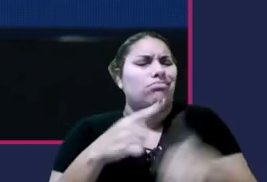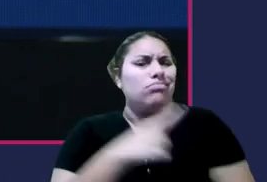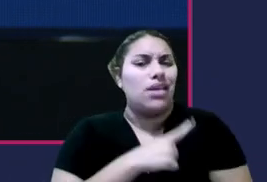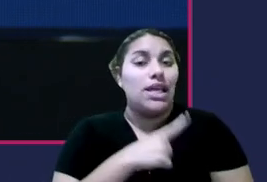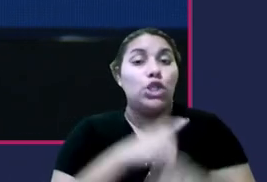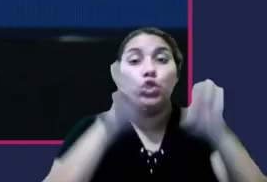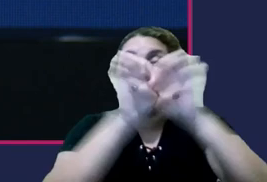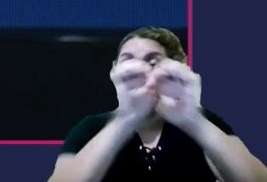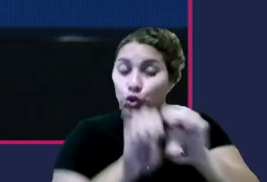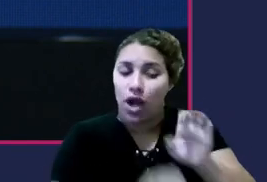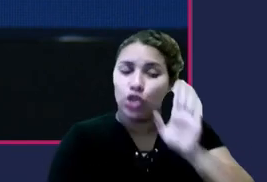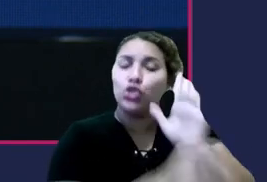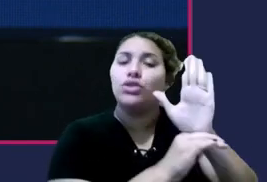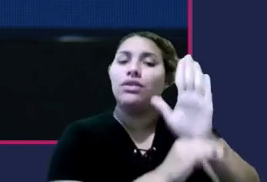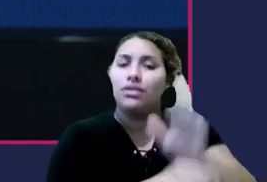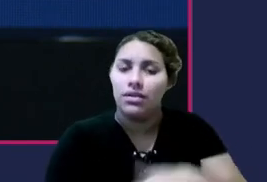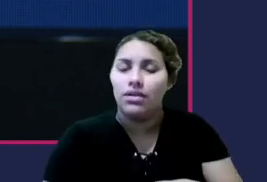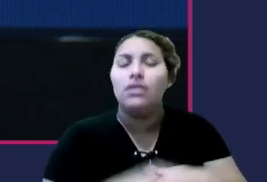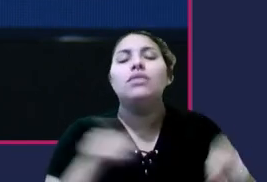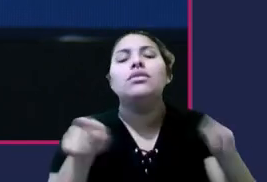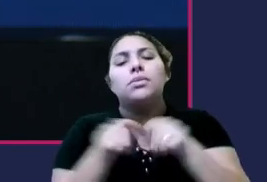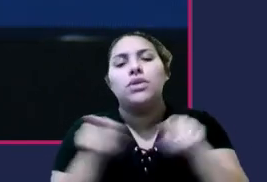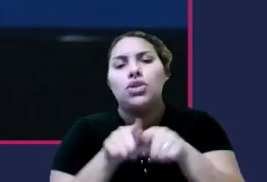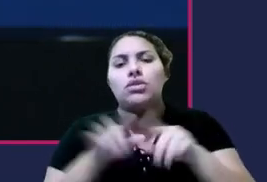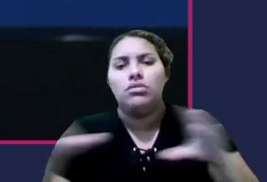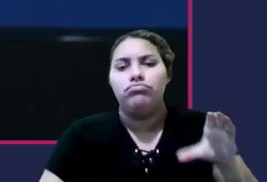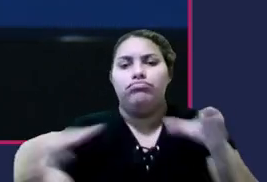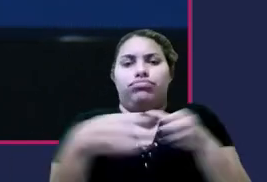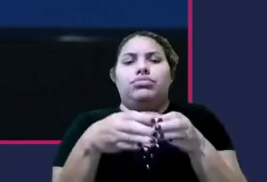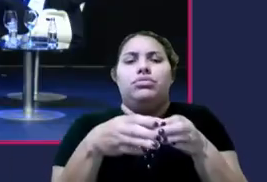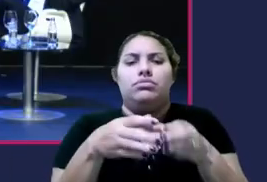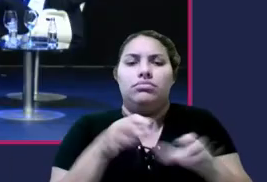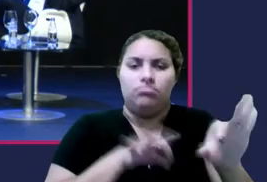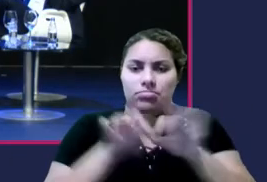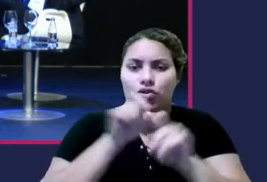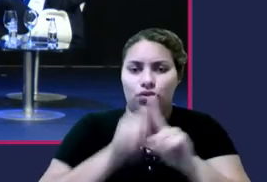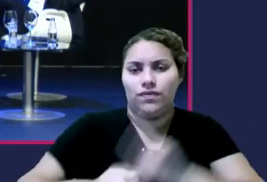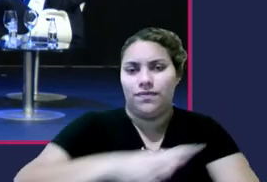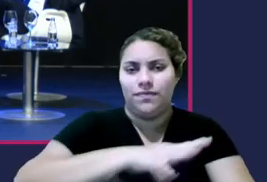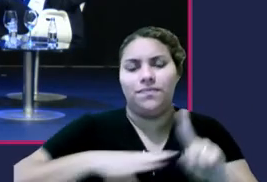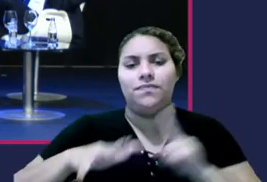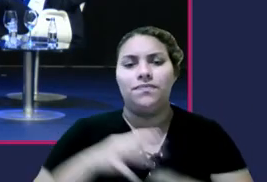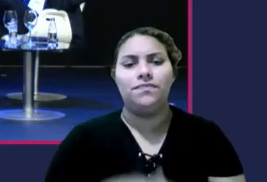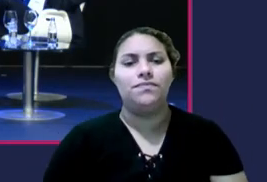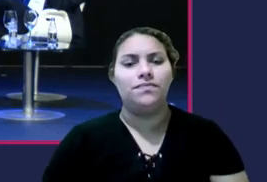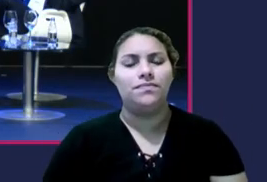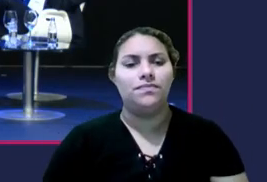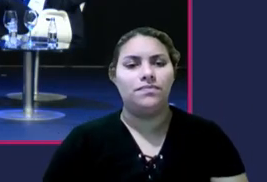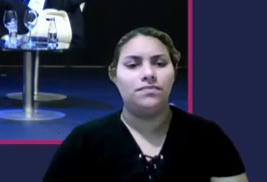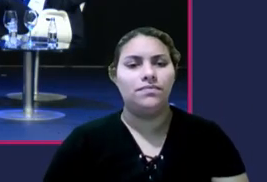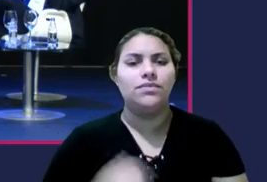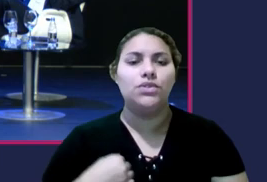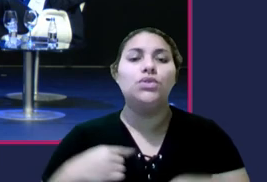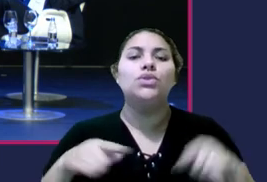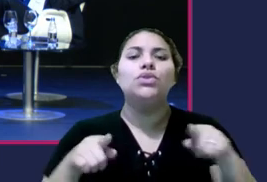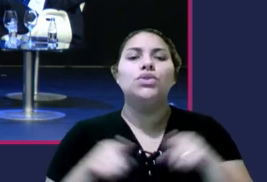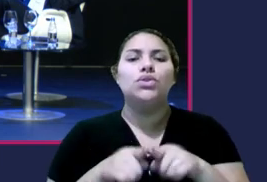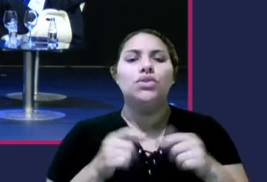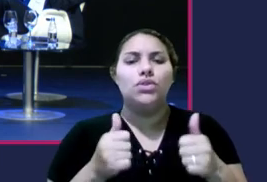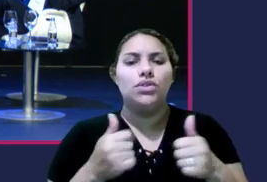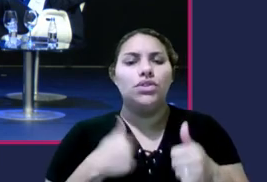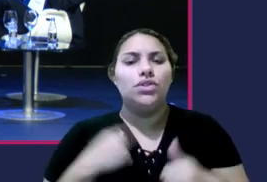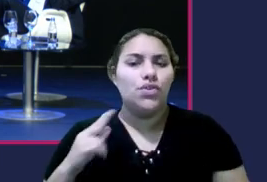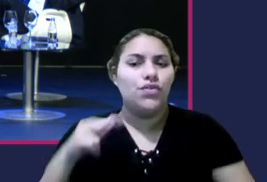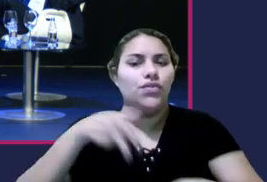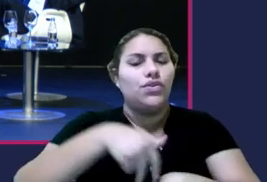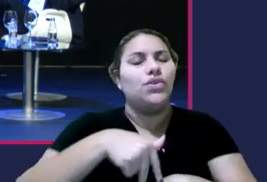We do have a qualified team together with the work that we do with the civil society. When